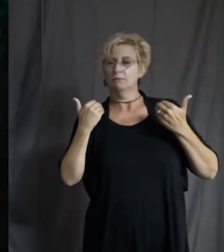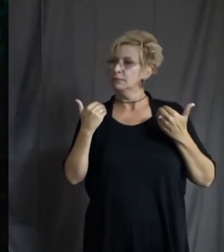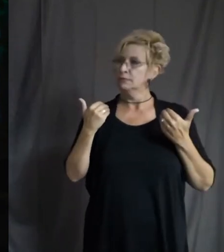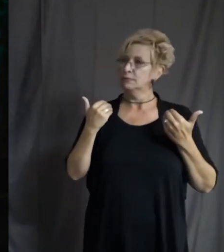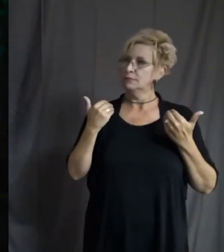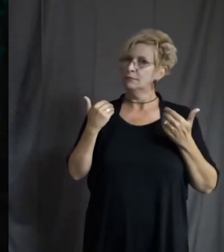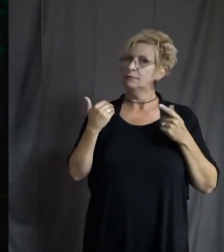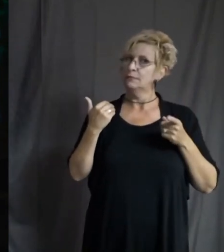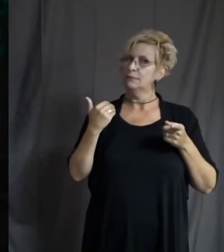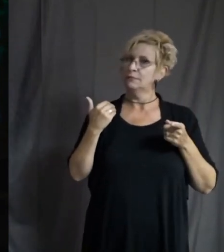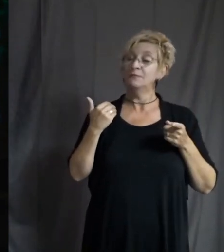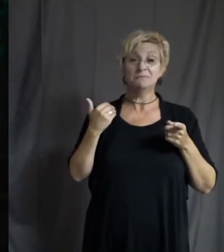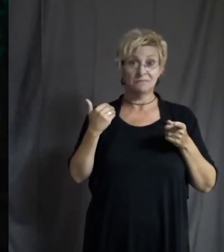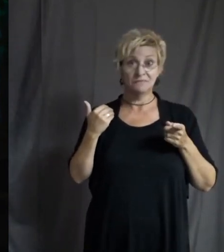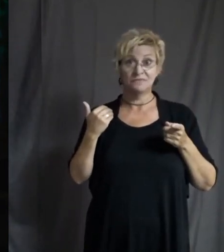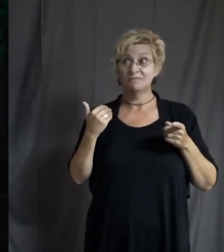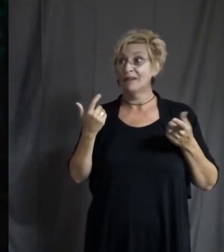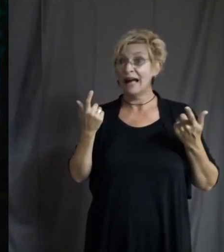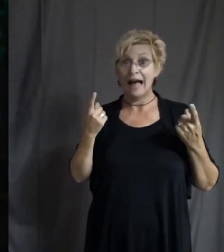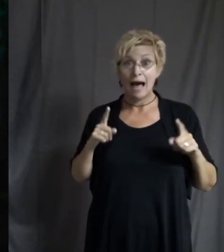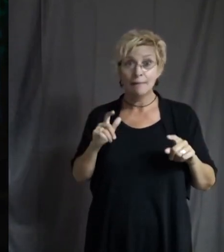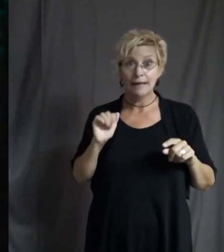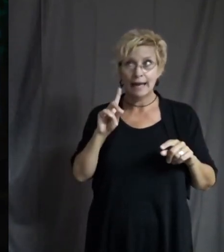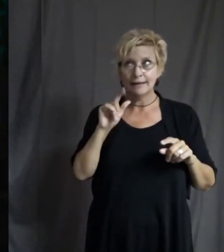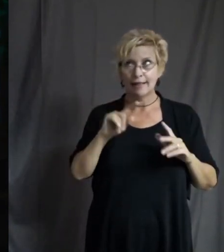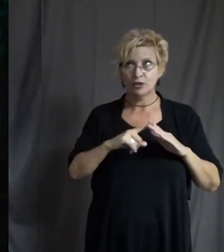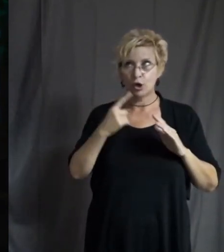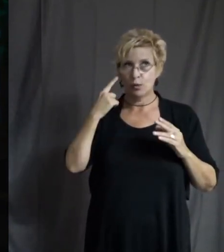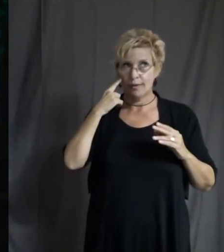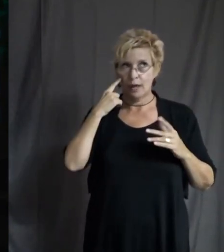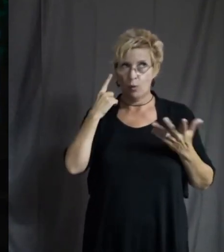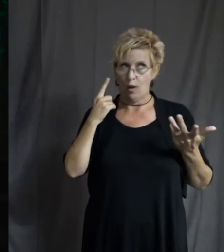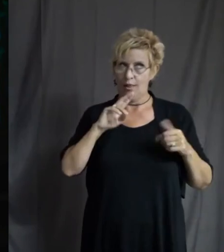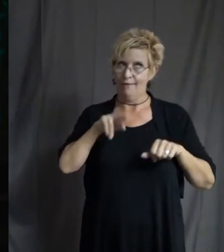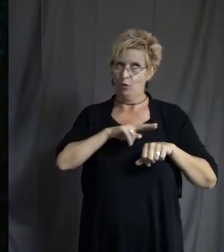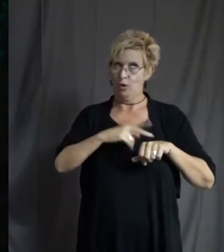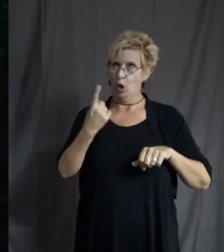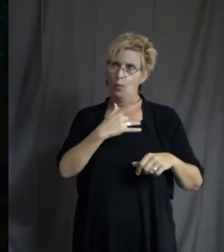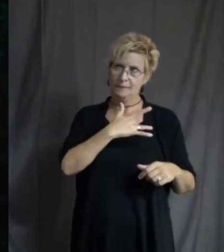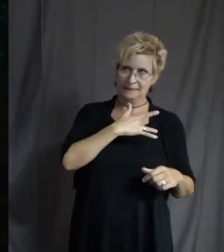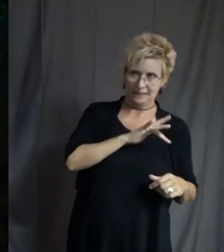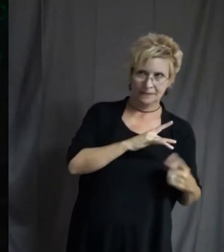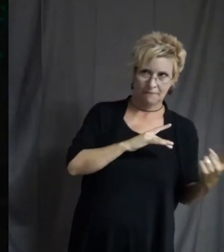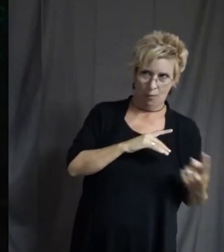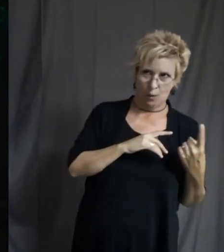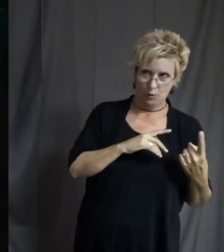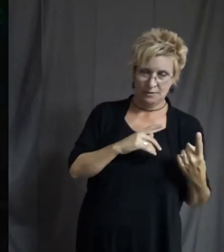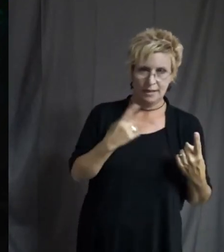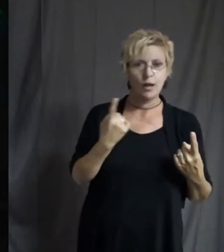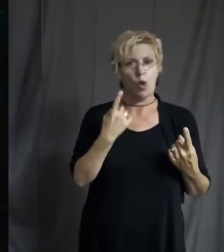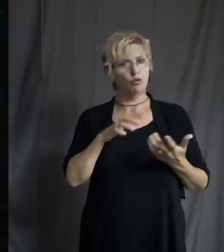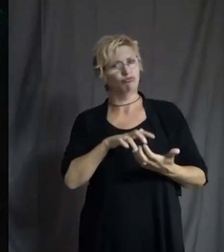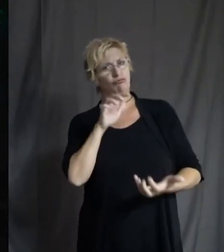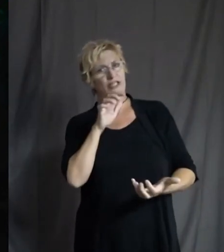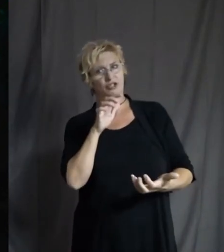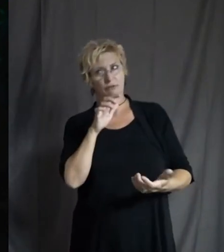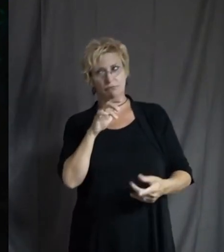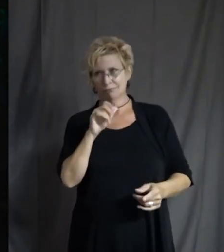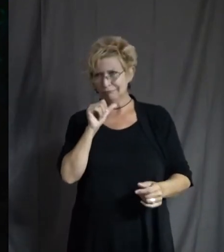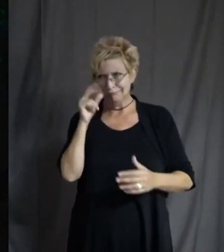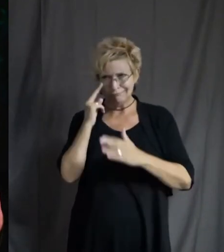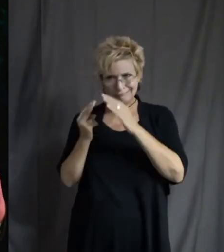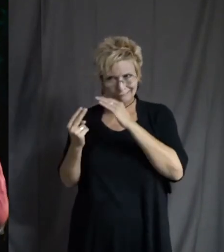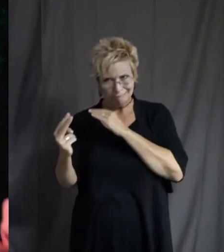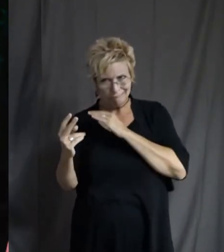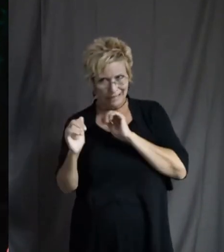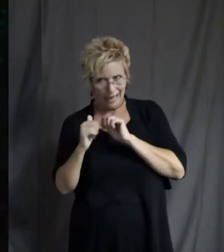The mist was rising around her as Adela began to think, well, of course, I'll always be sensitive and I'll always be rich, but I don't quite see how I'm